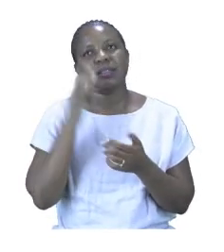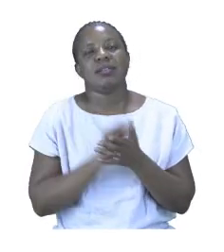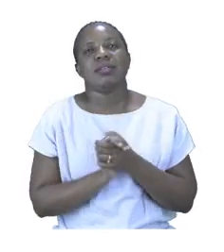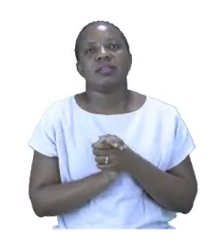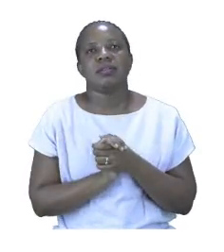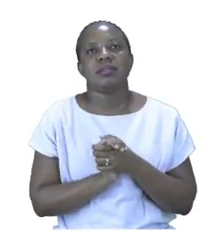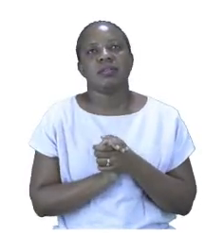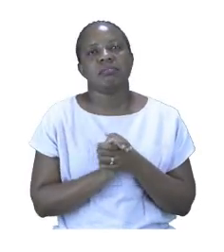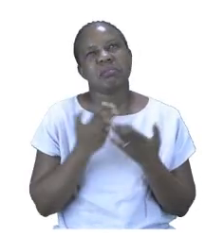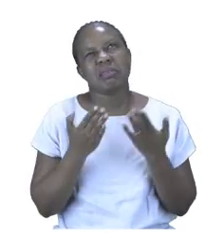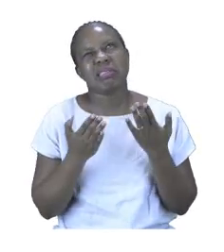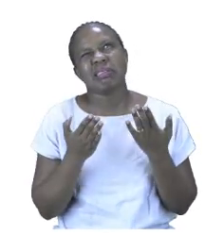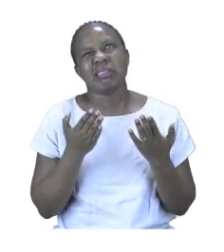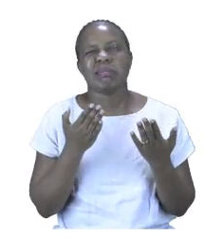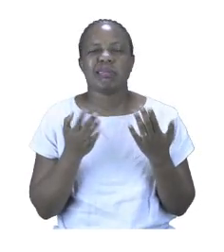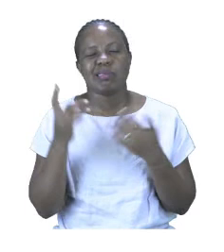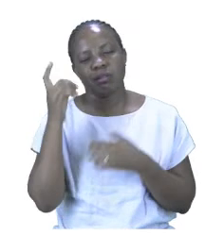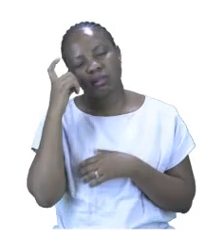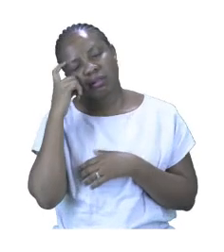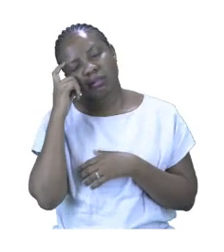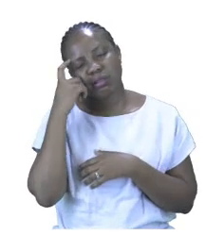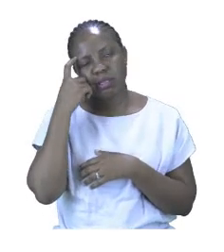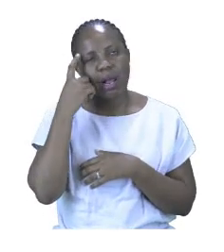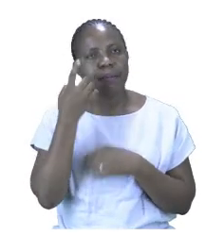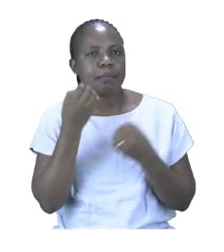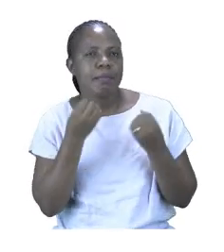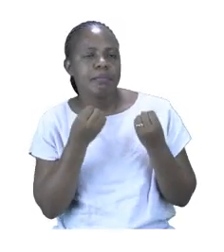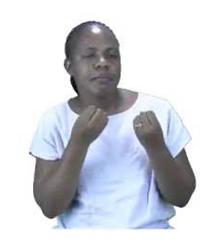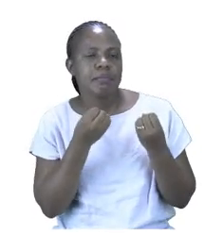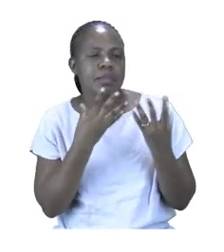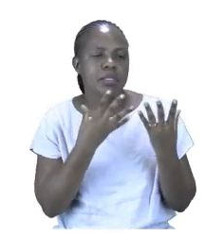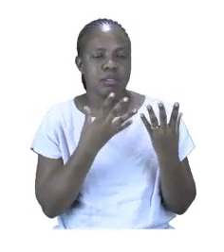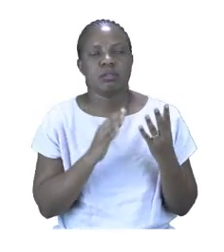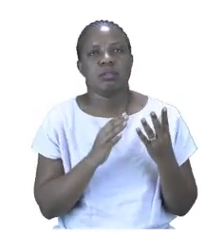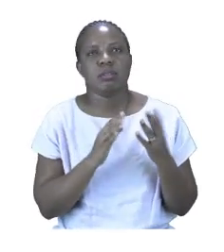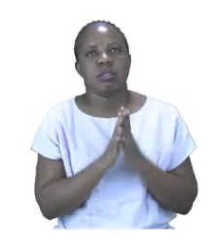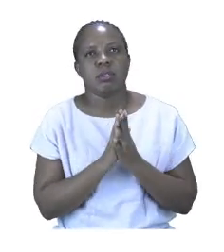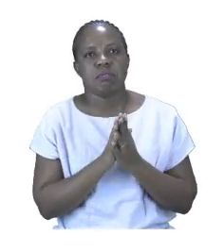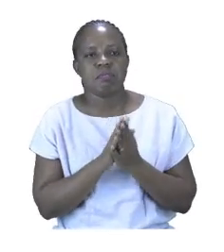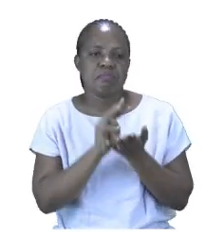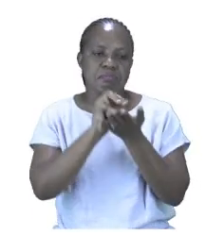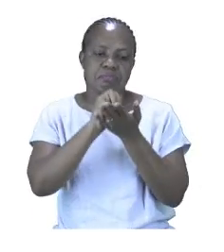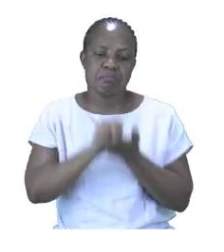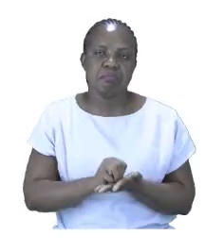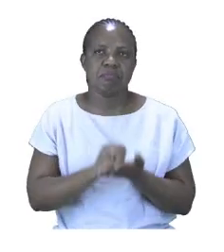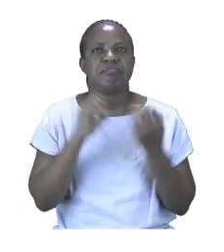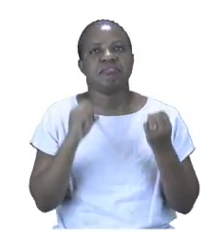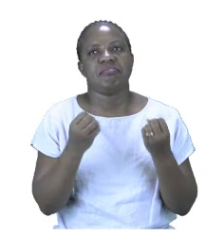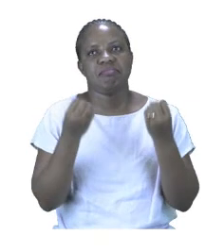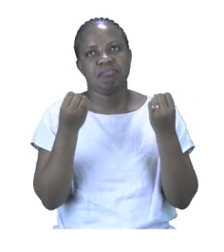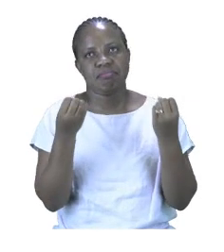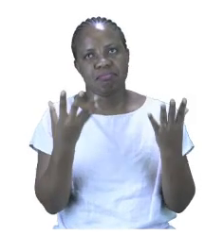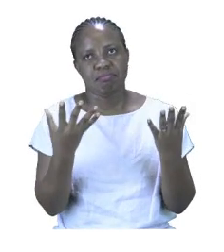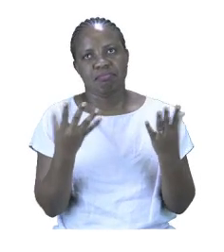to estimate. We're going to guess how many or how much these things weigh of the following